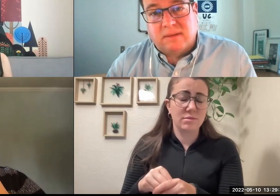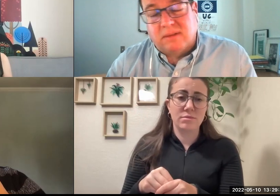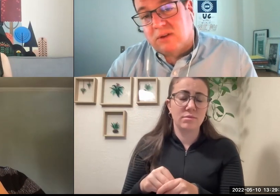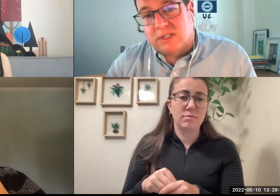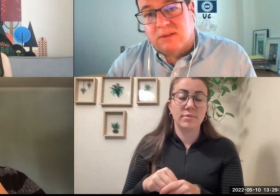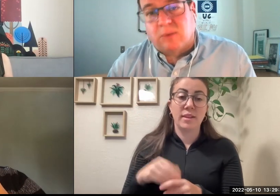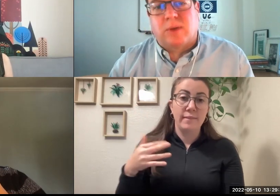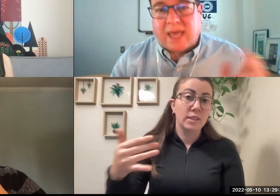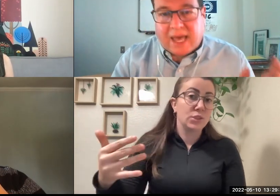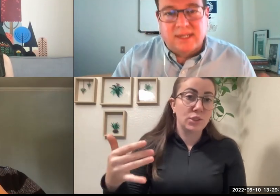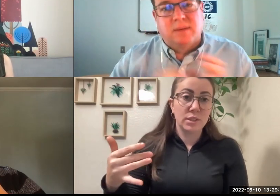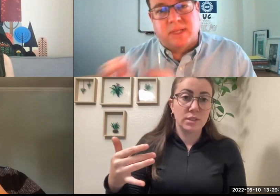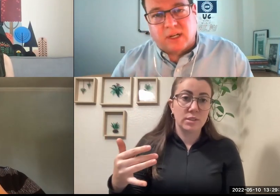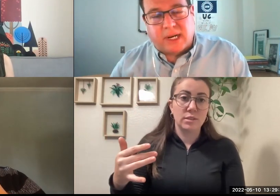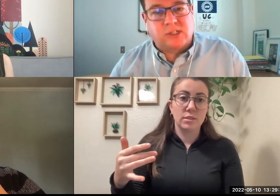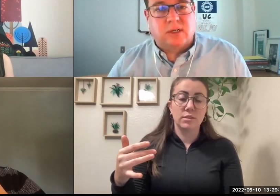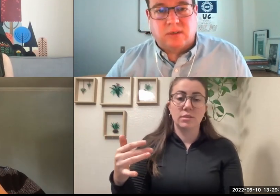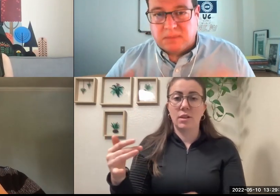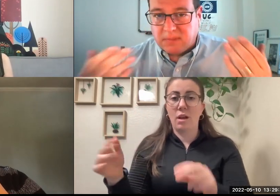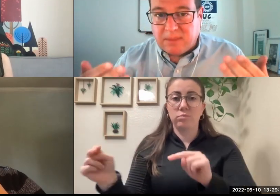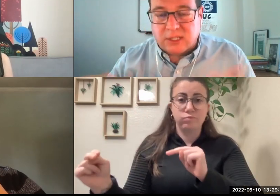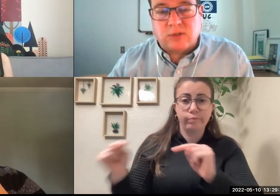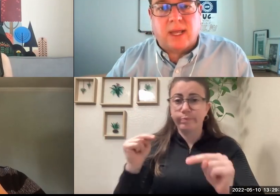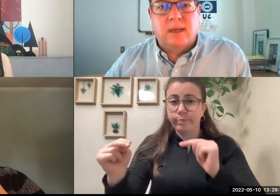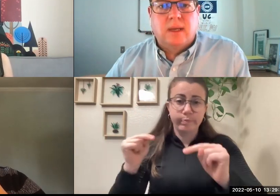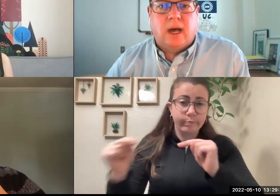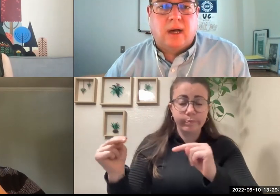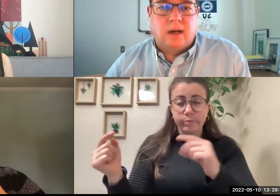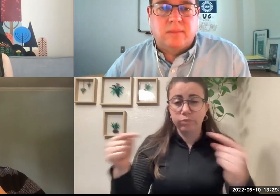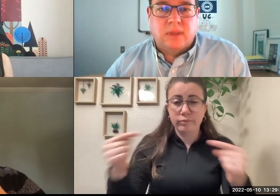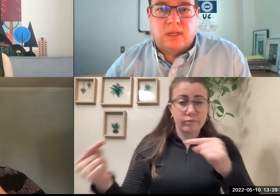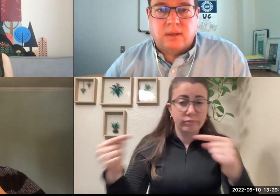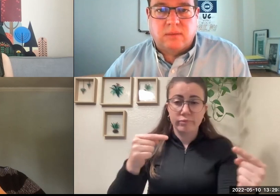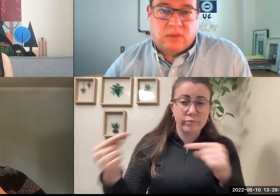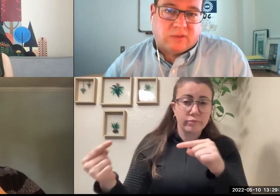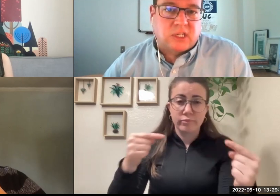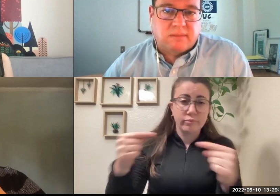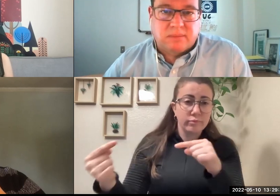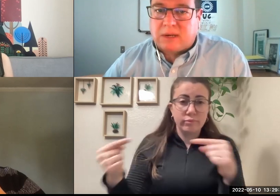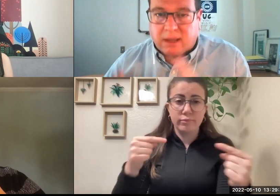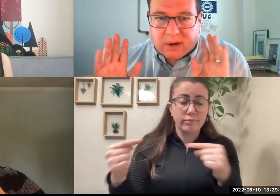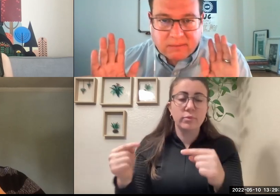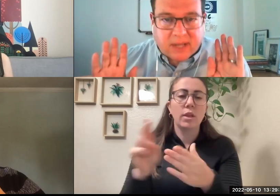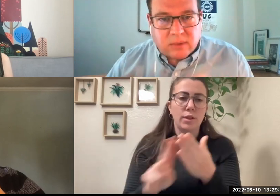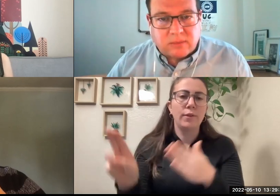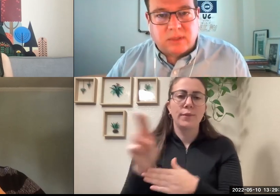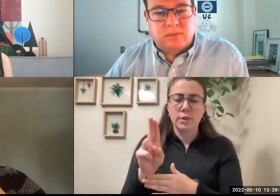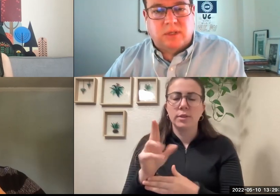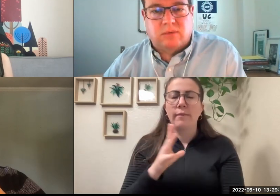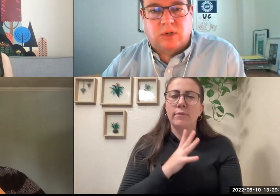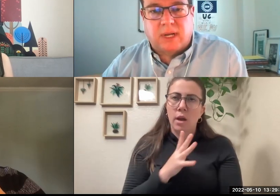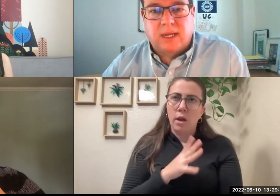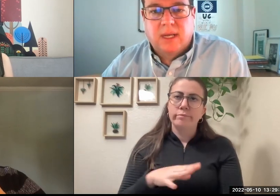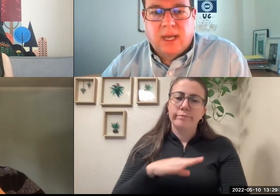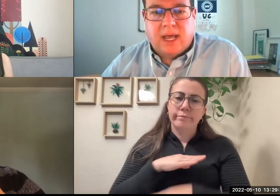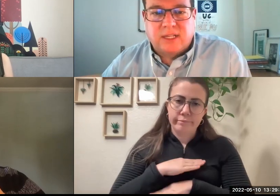eventually the university, between that political pressure, an imminent strike, the university said, okay, all right, fine,